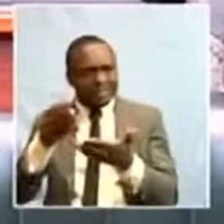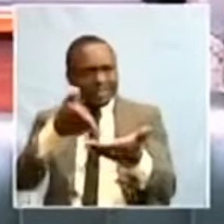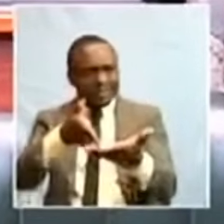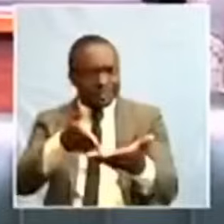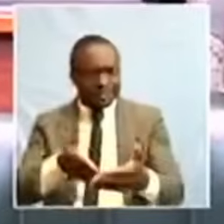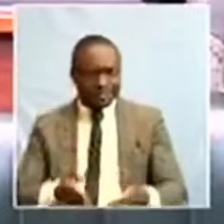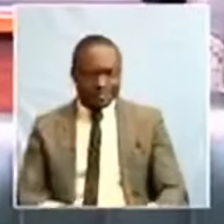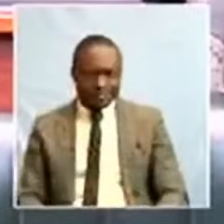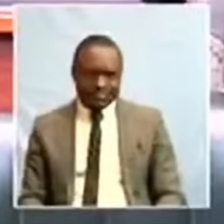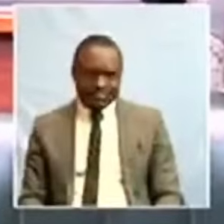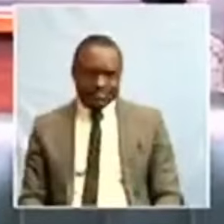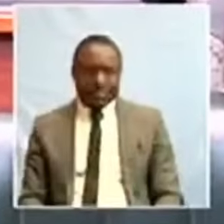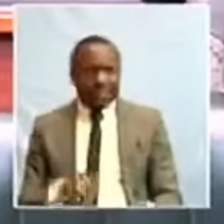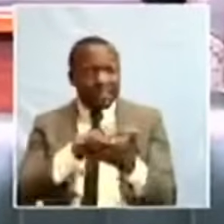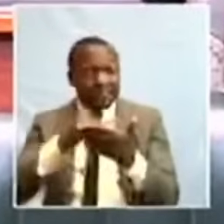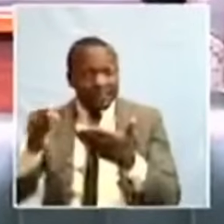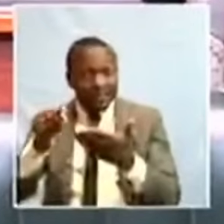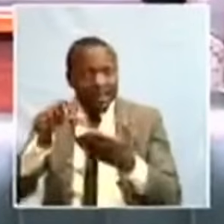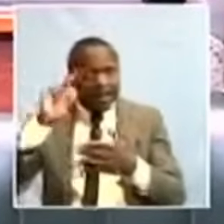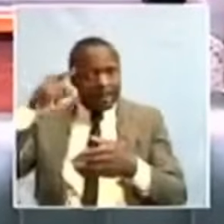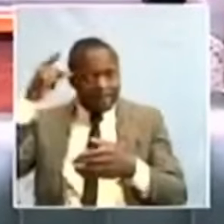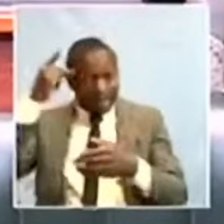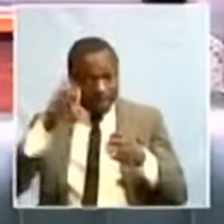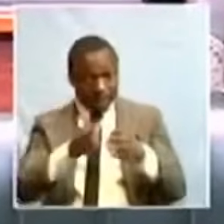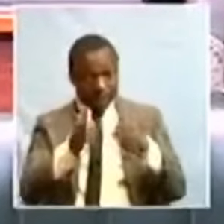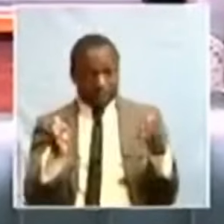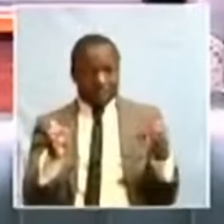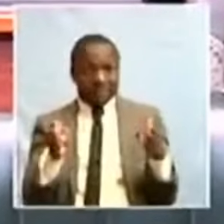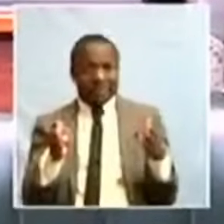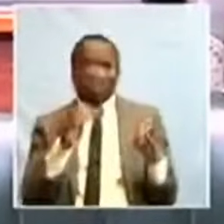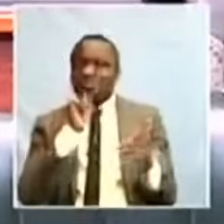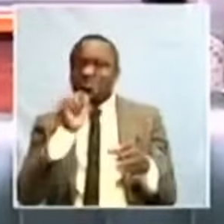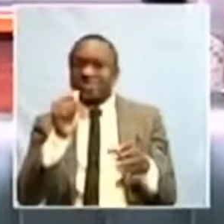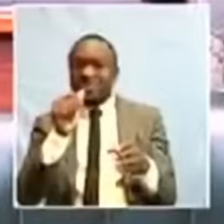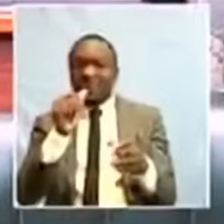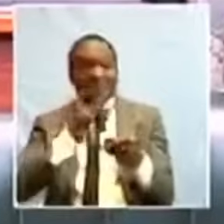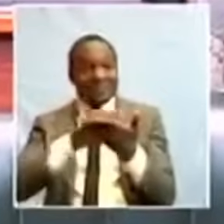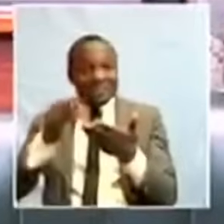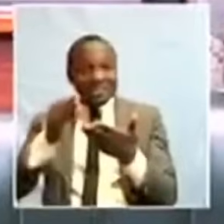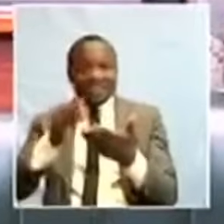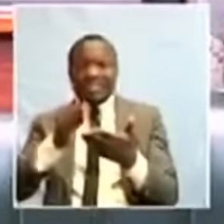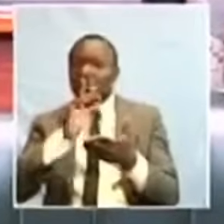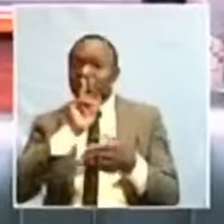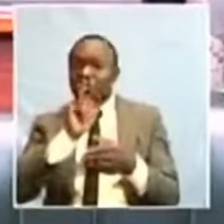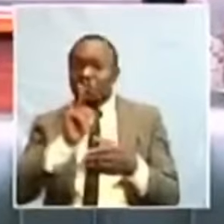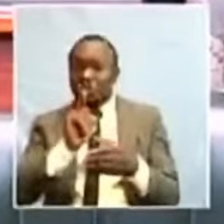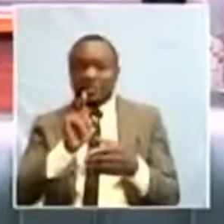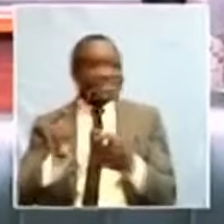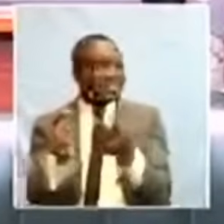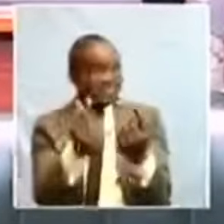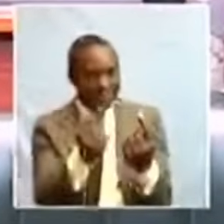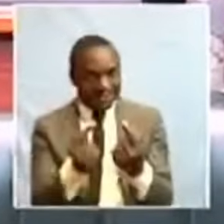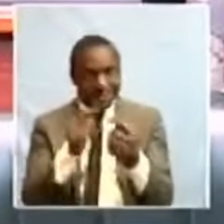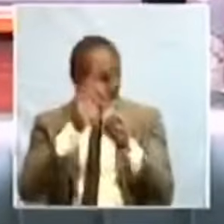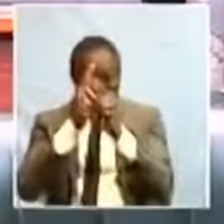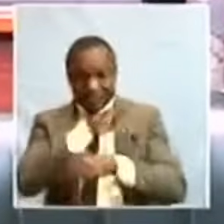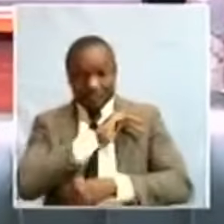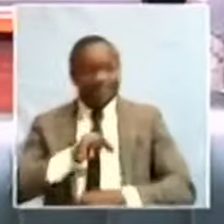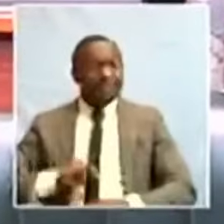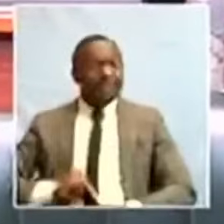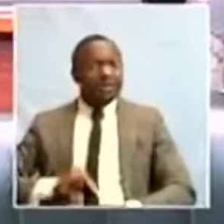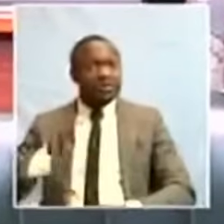this? It is failure in the political space. It is not failure in reality. Honorable Member